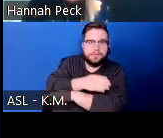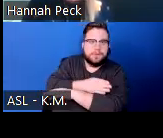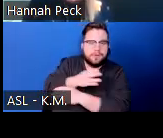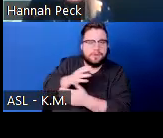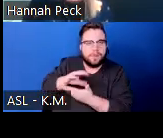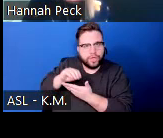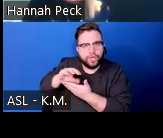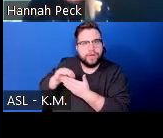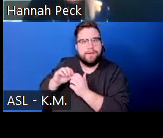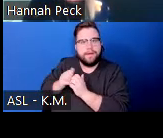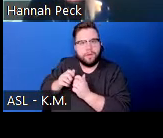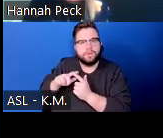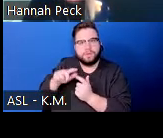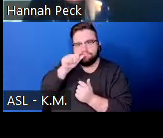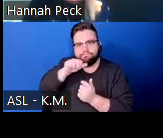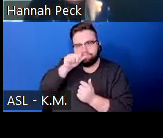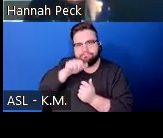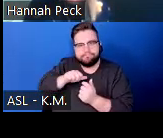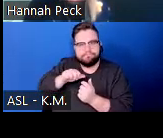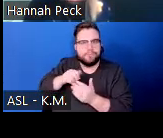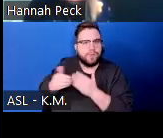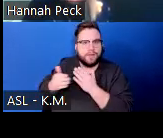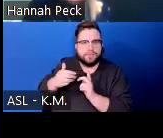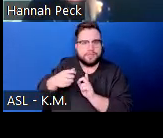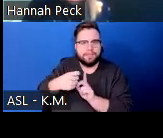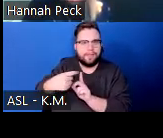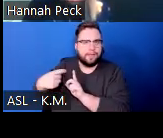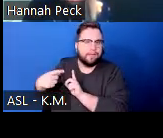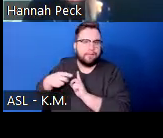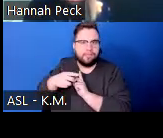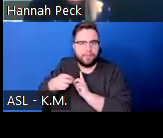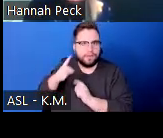to better modulate the stimuli that they're experiencing.